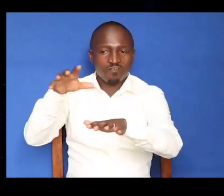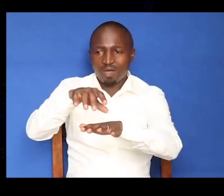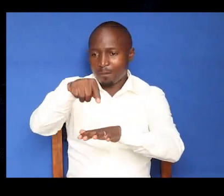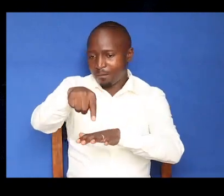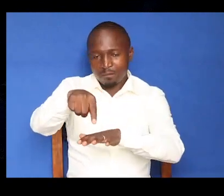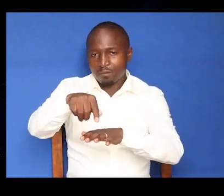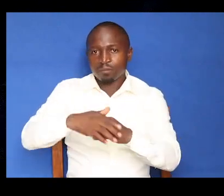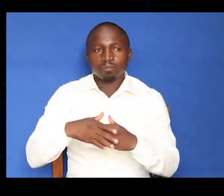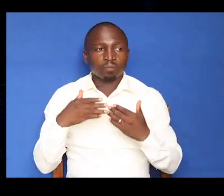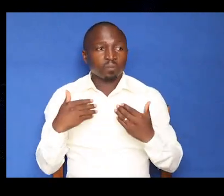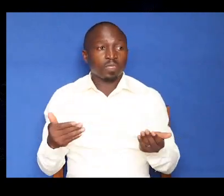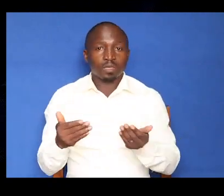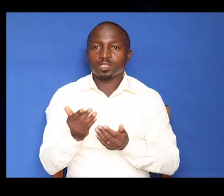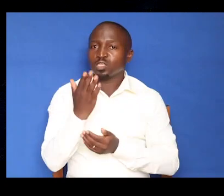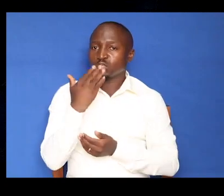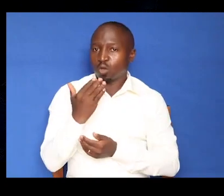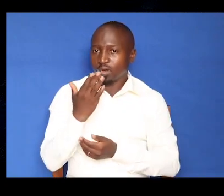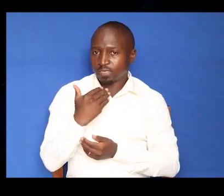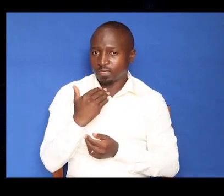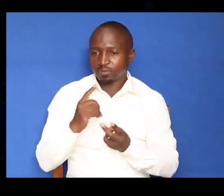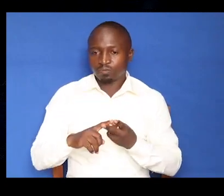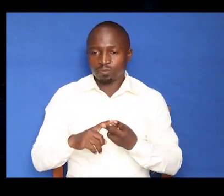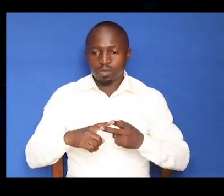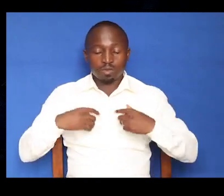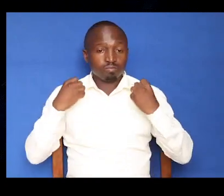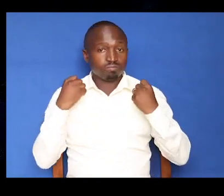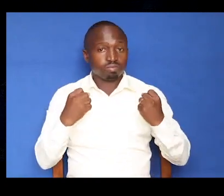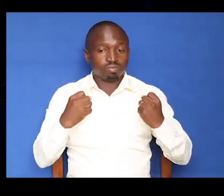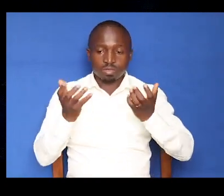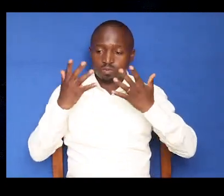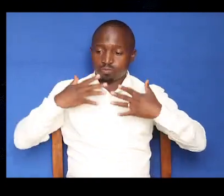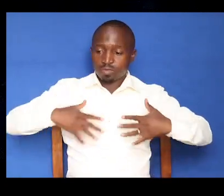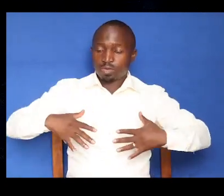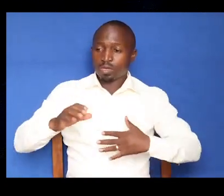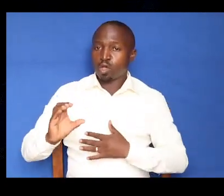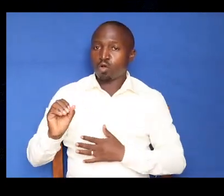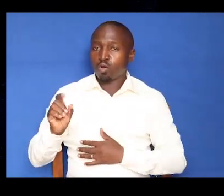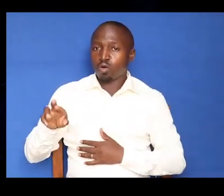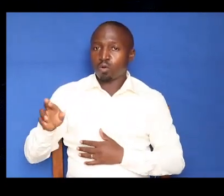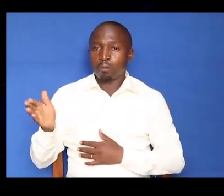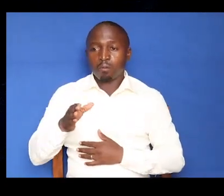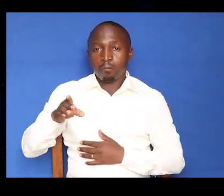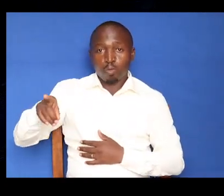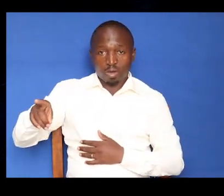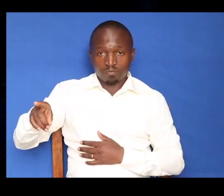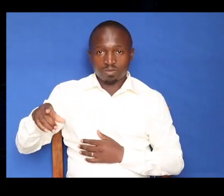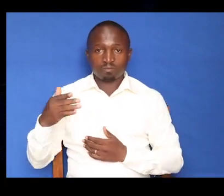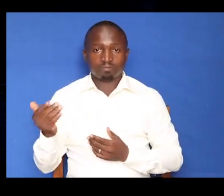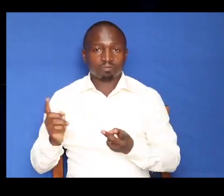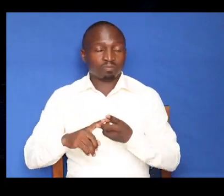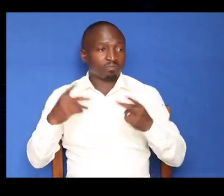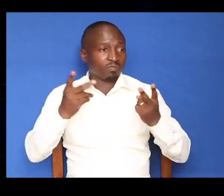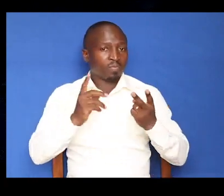flow. Moreover, saltiness strengthens the bodies of coral polyps. Another condition,